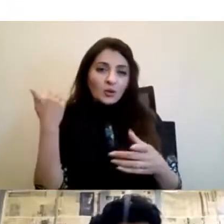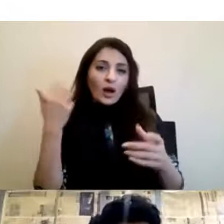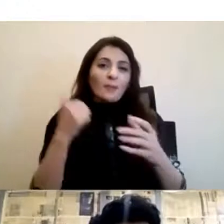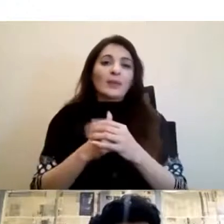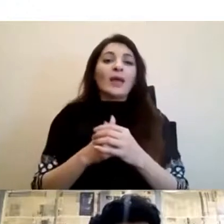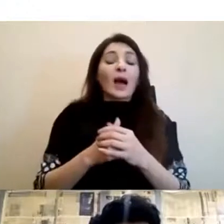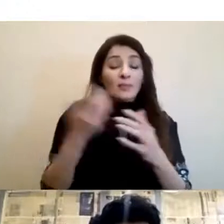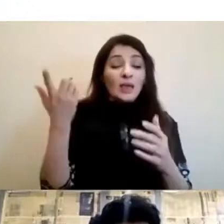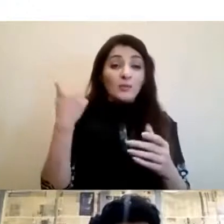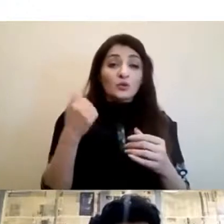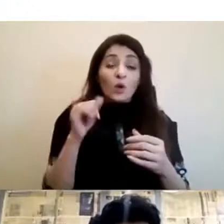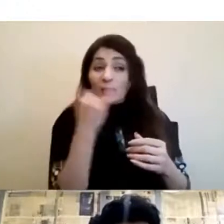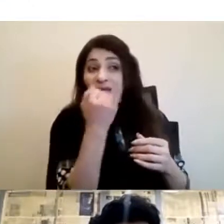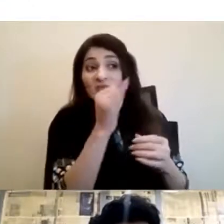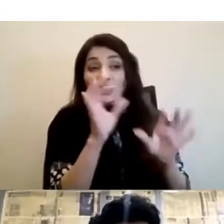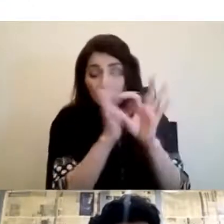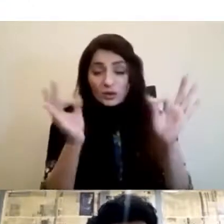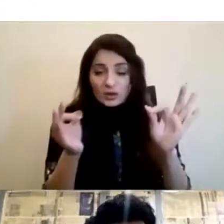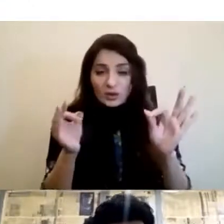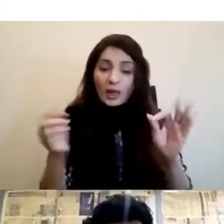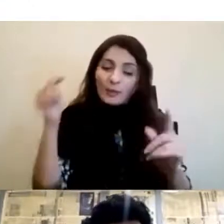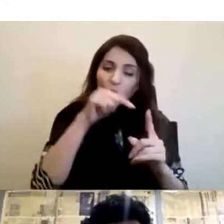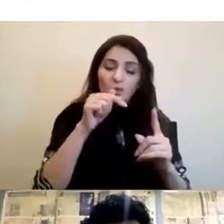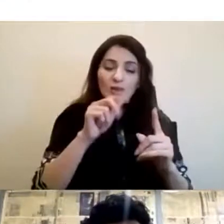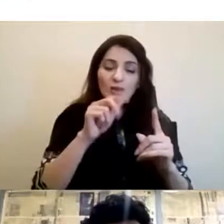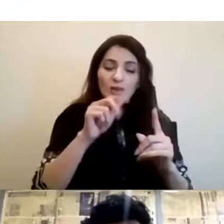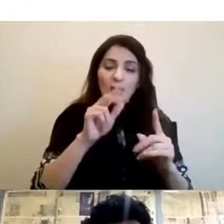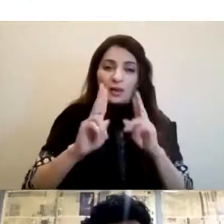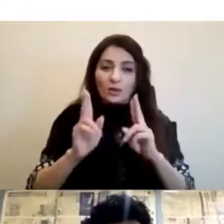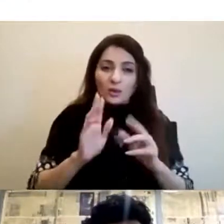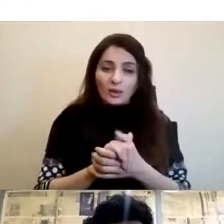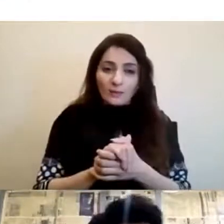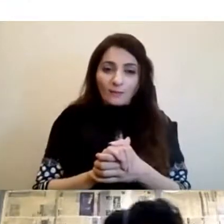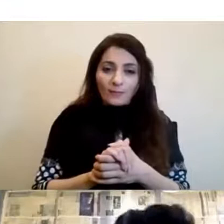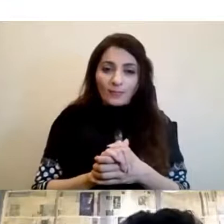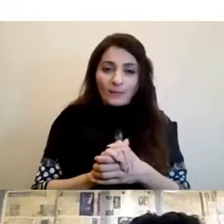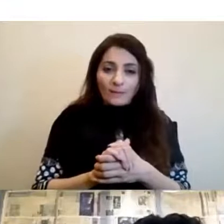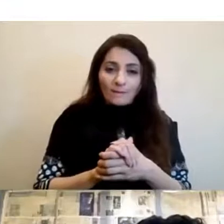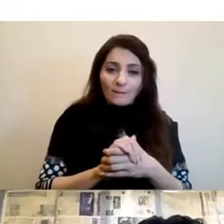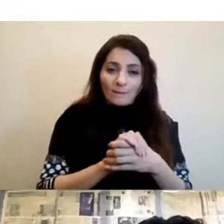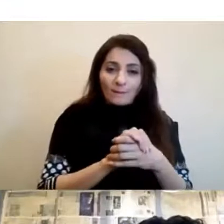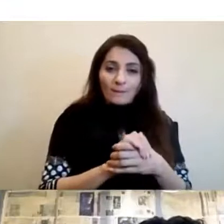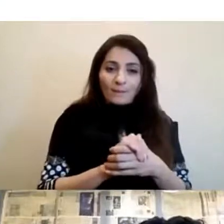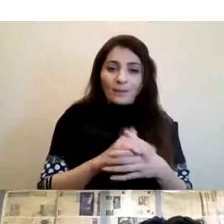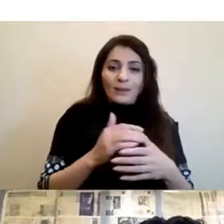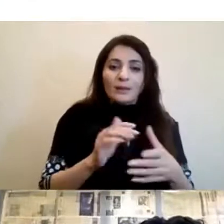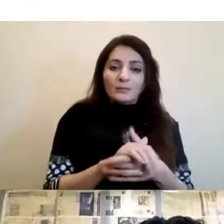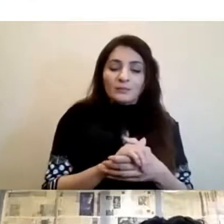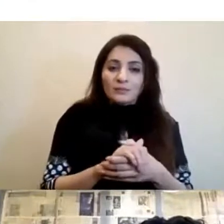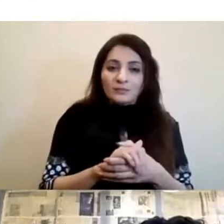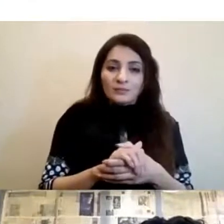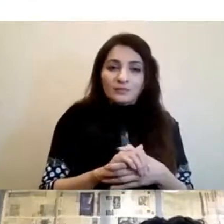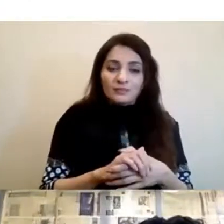concluded. We received funding from the FCDO for us to be able to do this work. And we